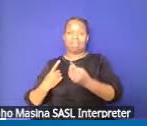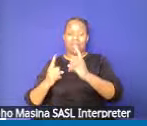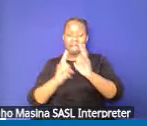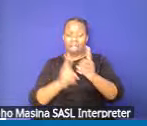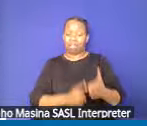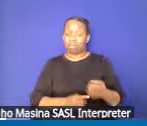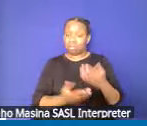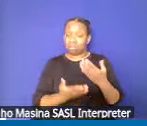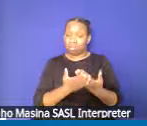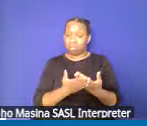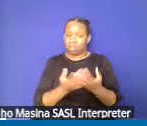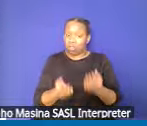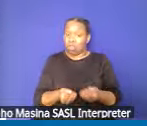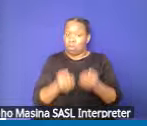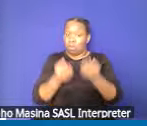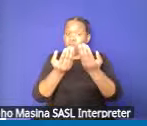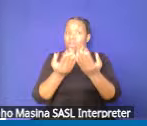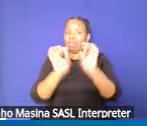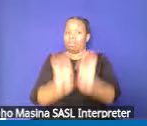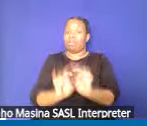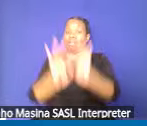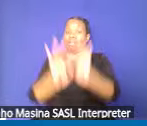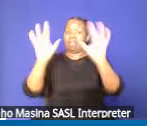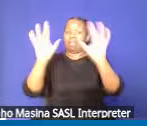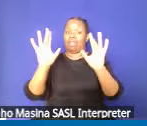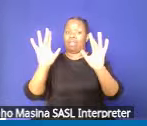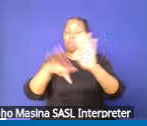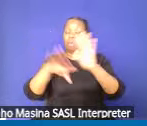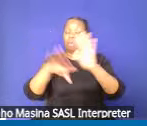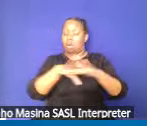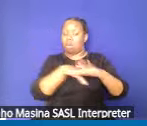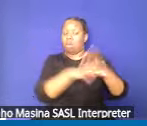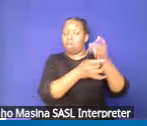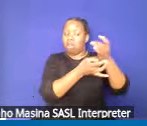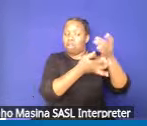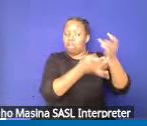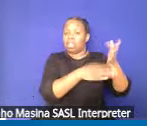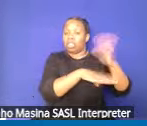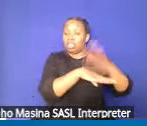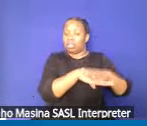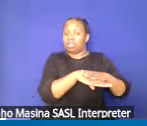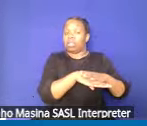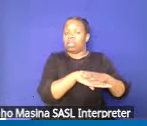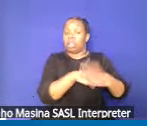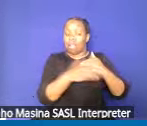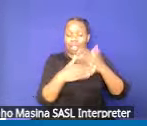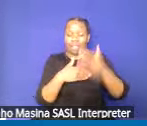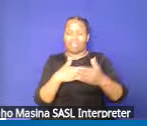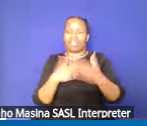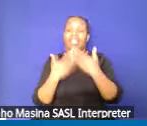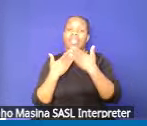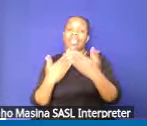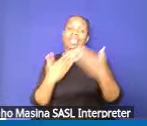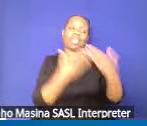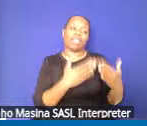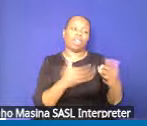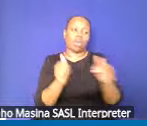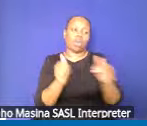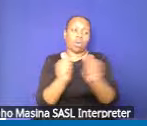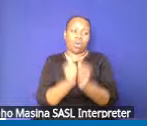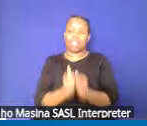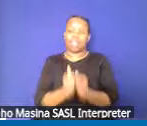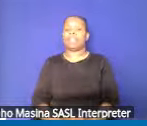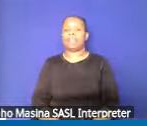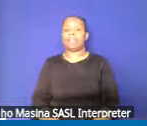to provide clarity on certain details that requires clarity, and we'll take it from there. Thank you very much, colleagues.